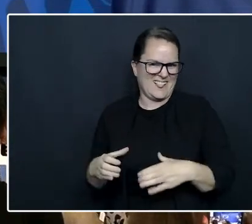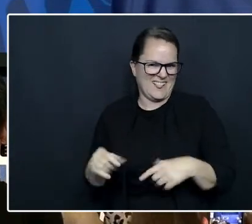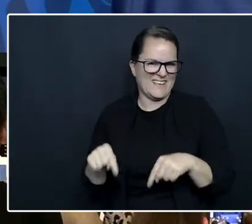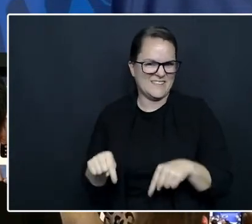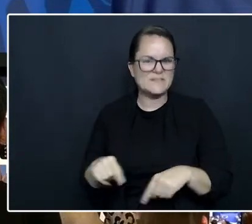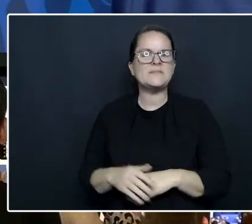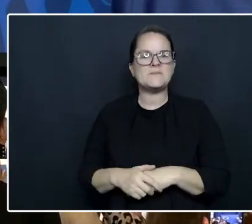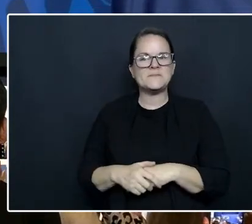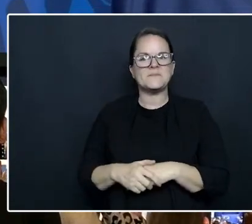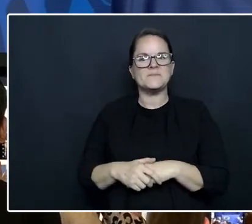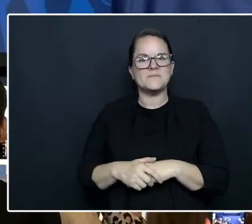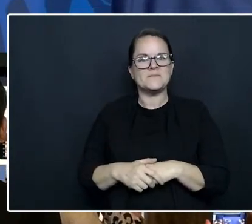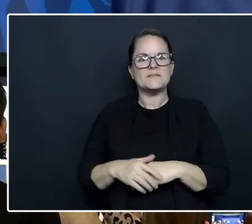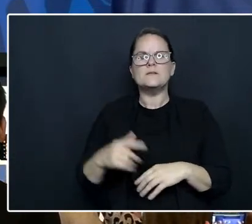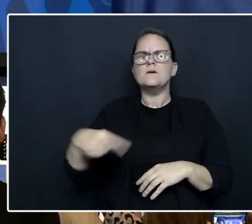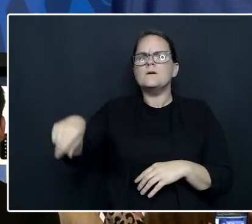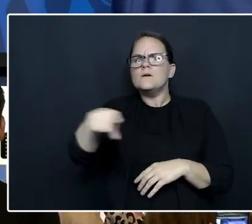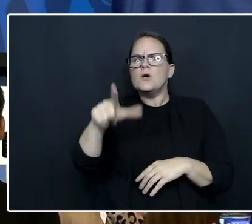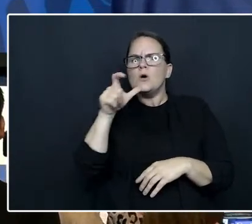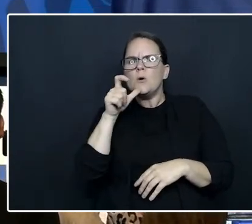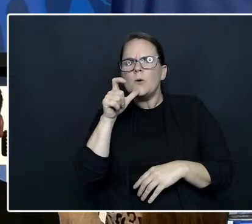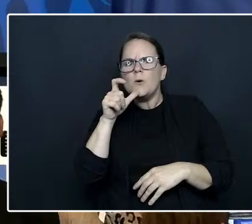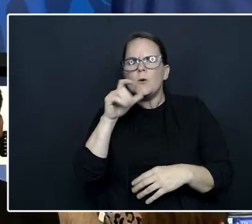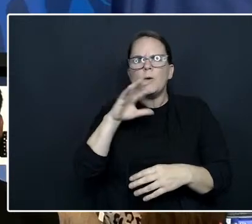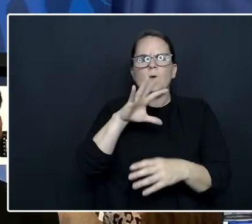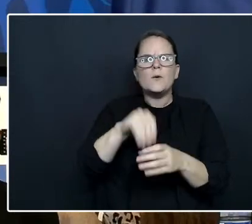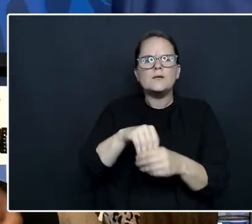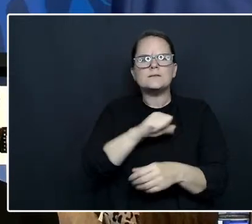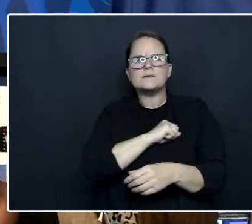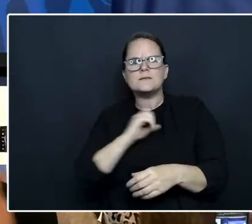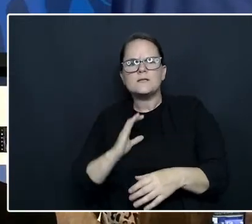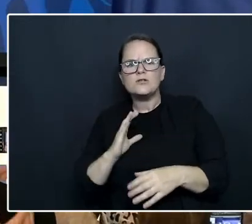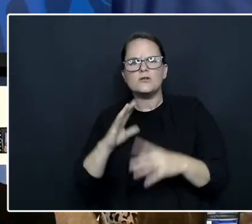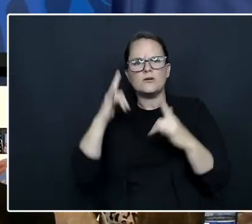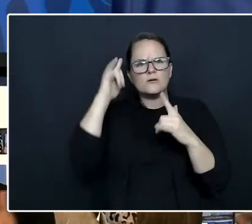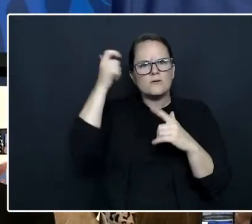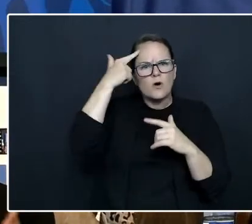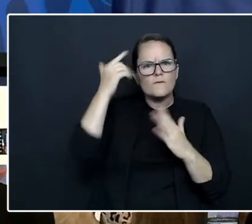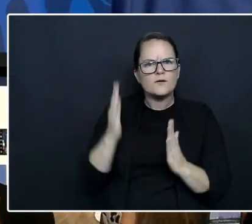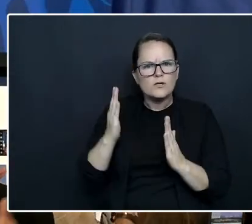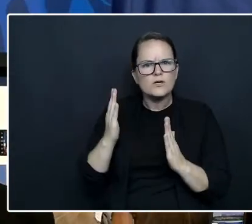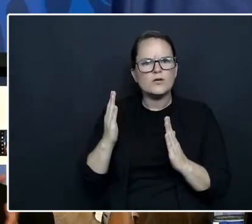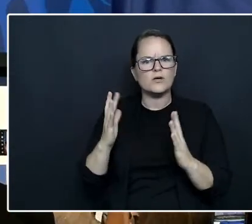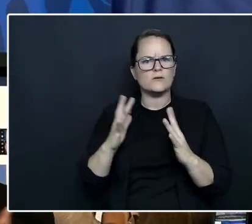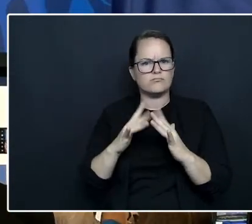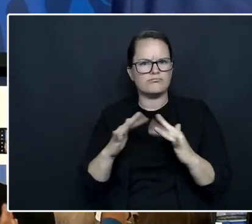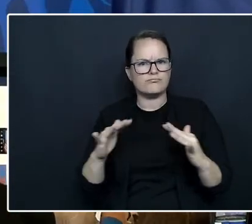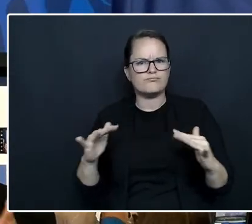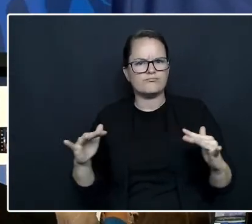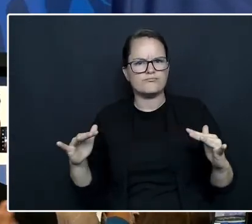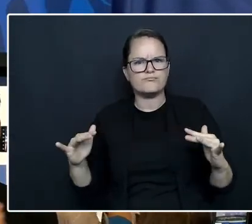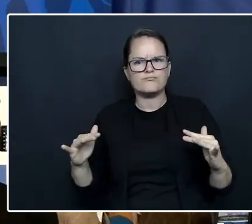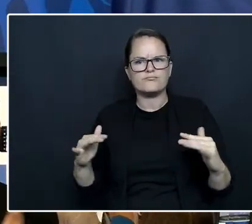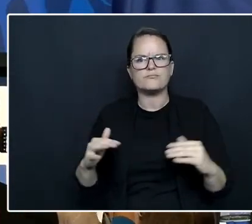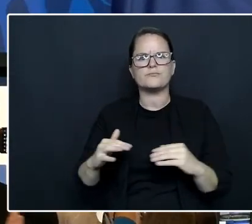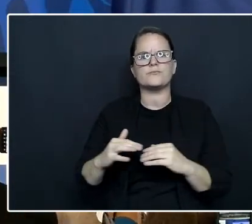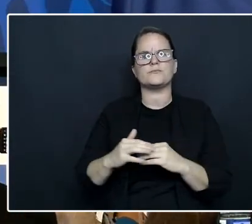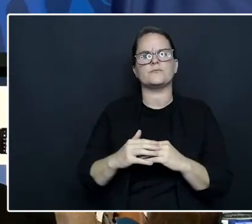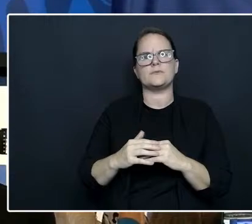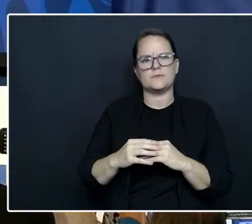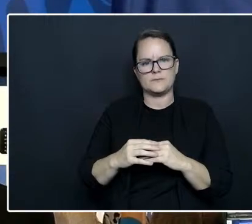here today, including former Governor Steve Sisolak and his incredible wife. Where is he?